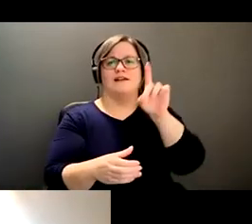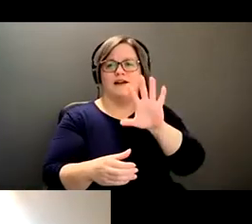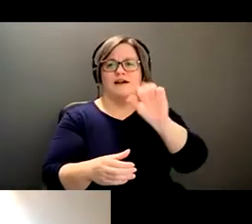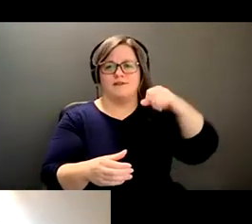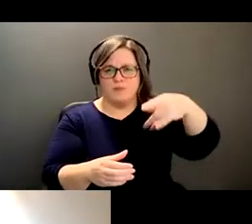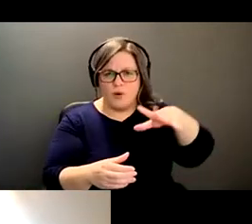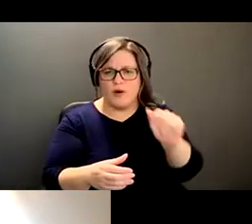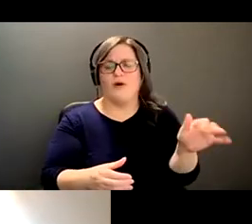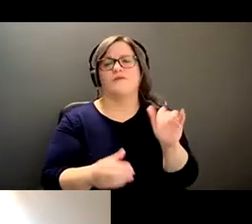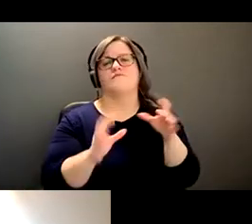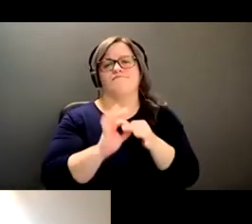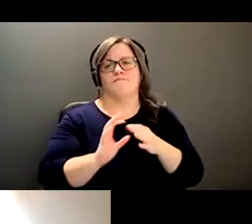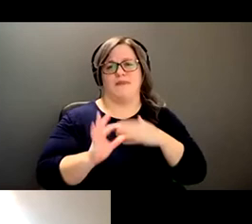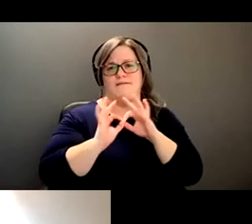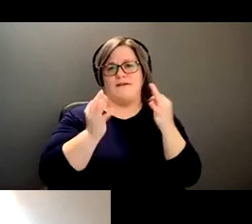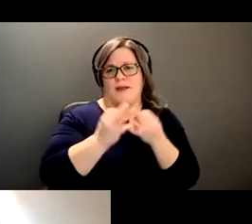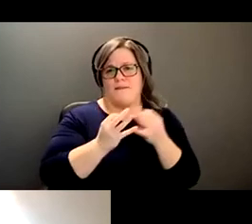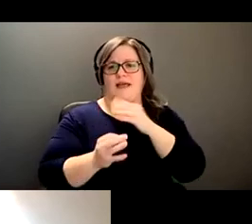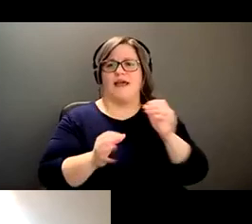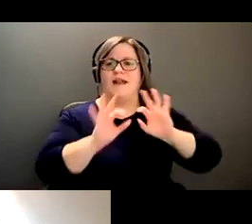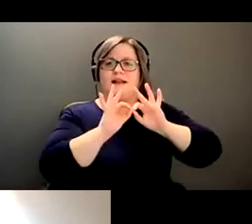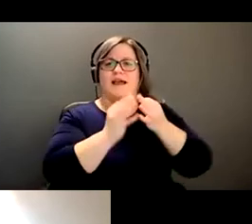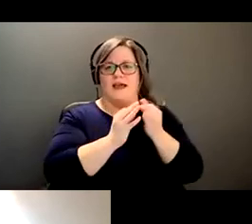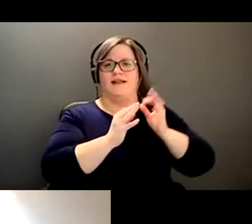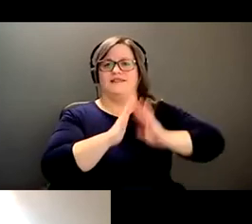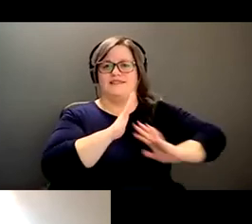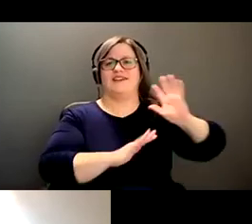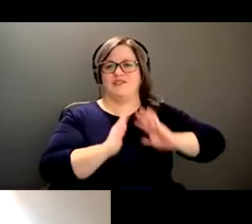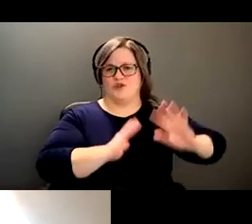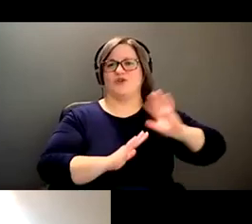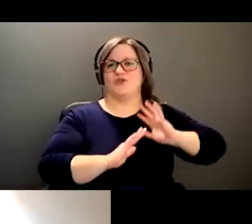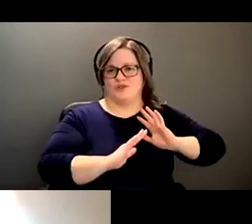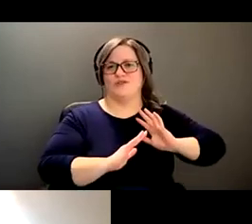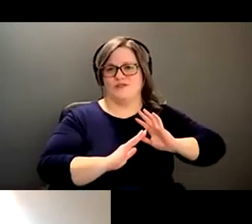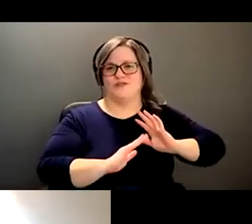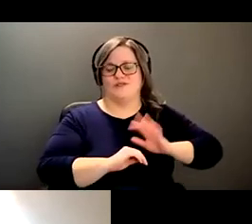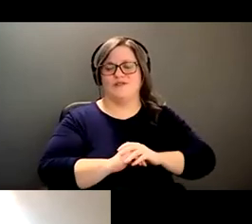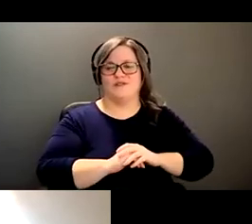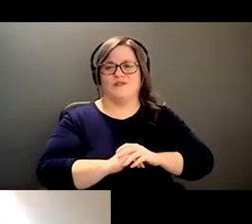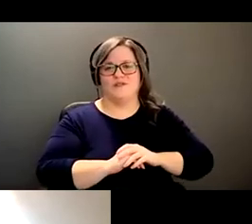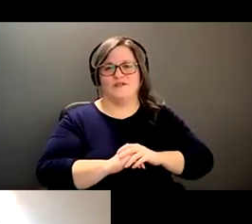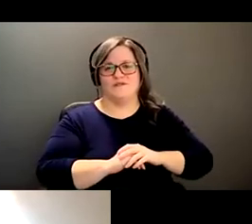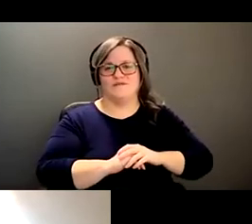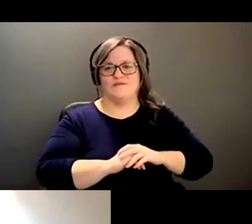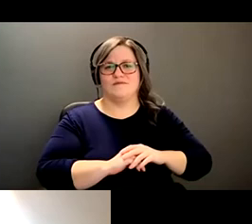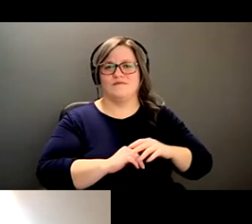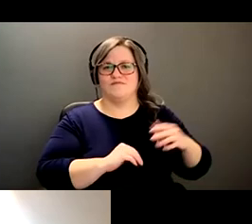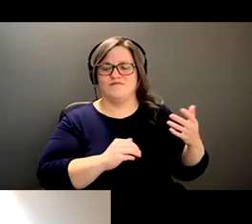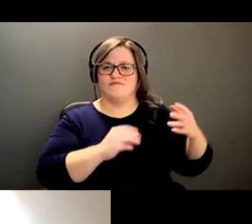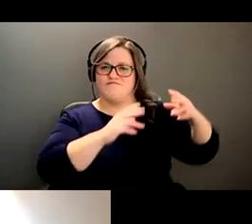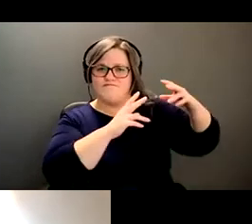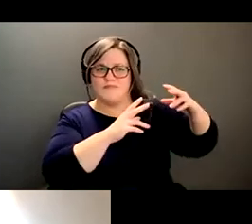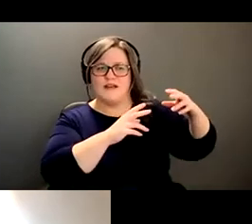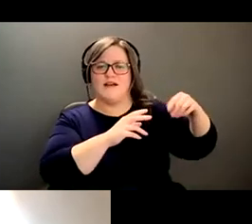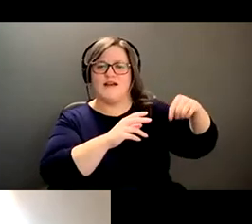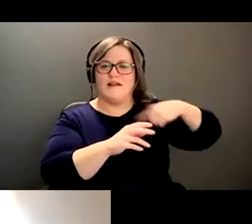the ancestors that have echoed these conversations and hasn't stopped to really look at what the